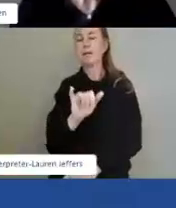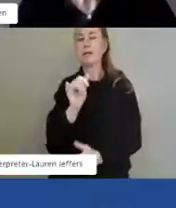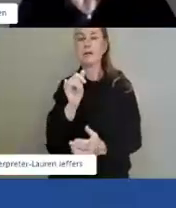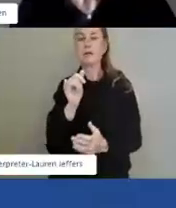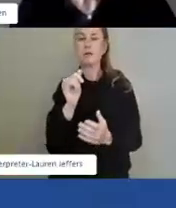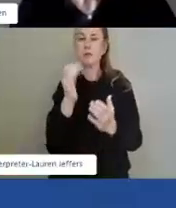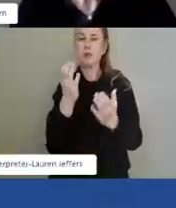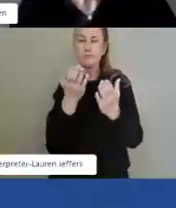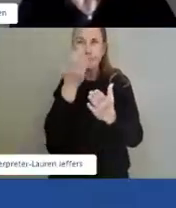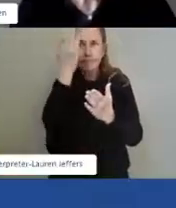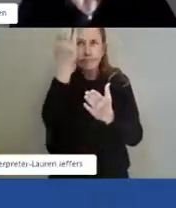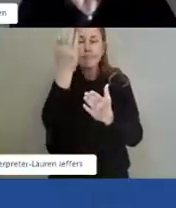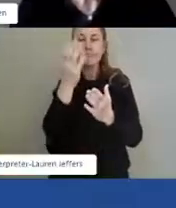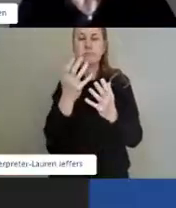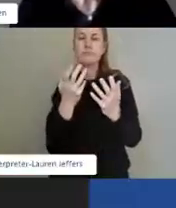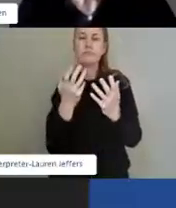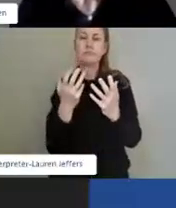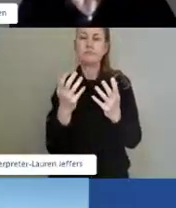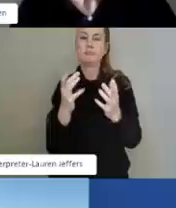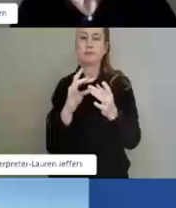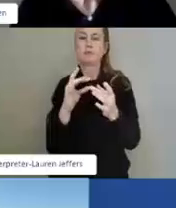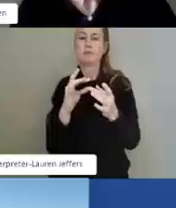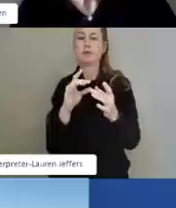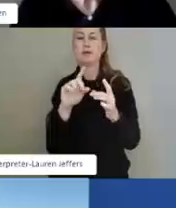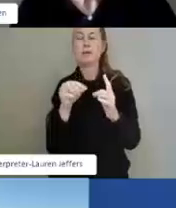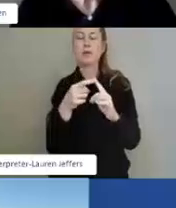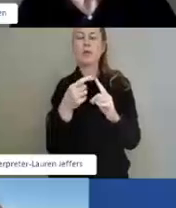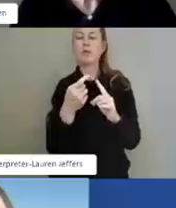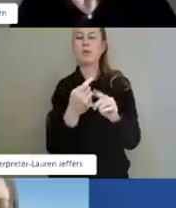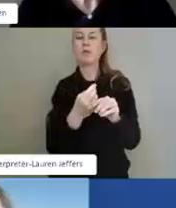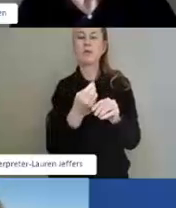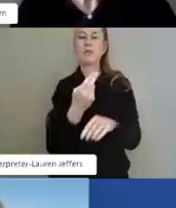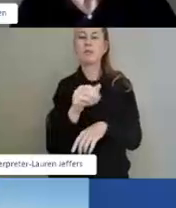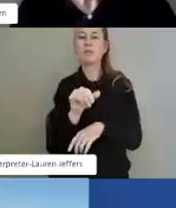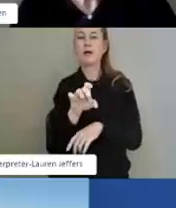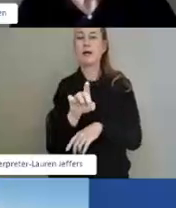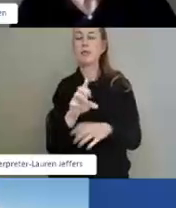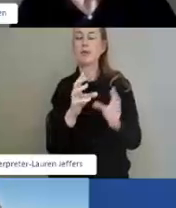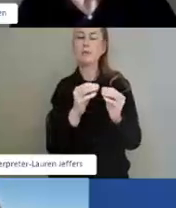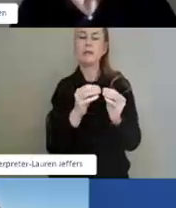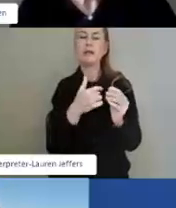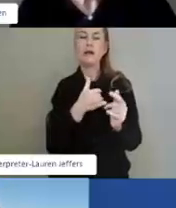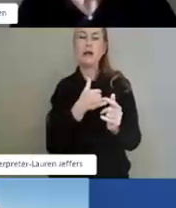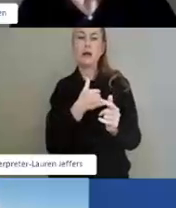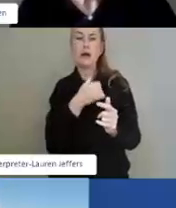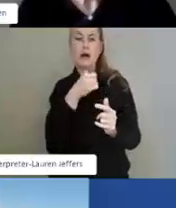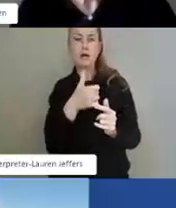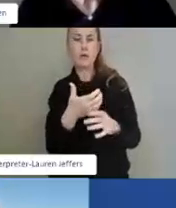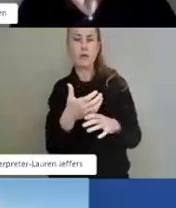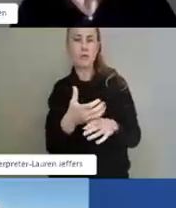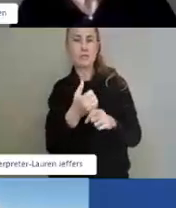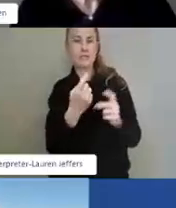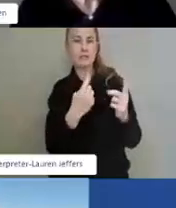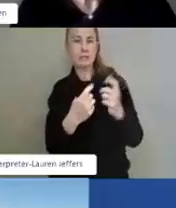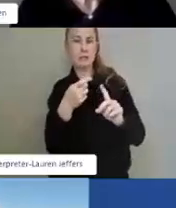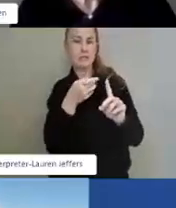brought up the meeting, the hybrid meetings again. I don't get surveys after these